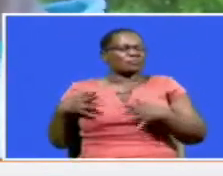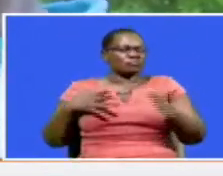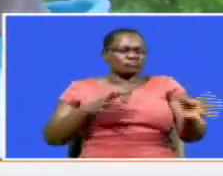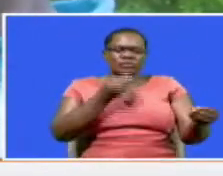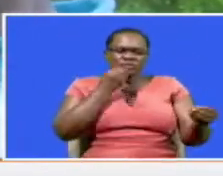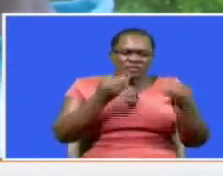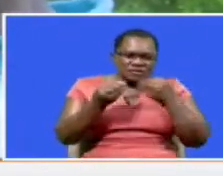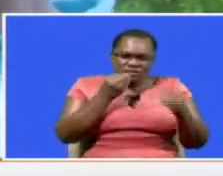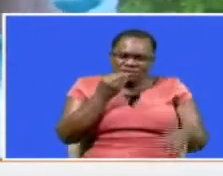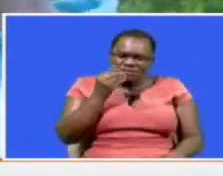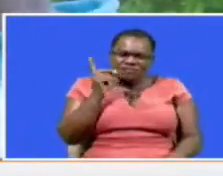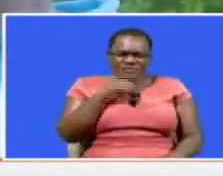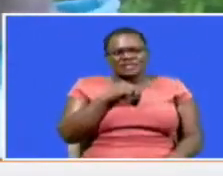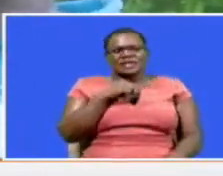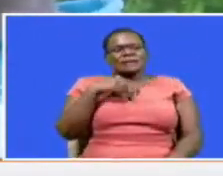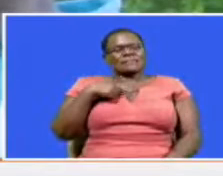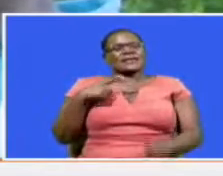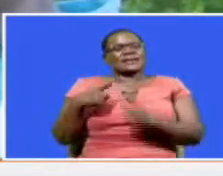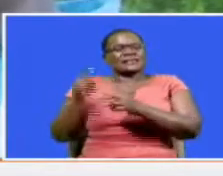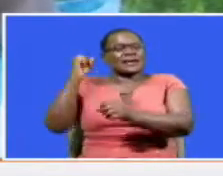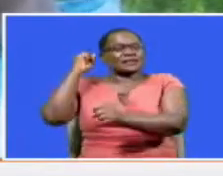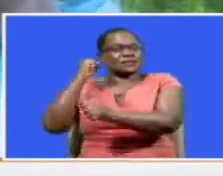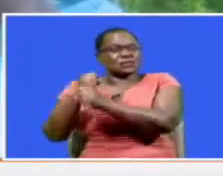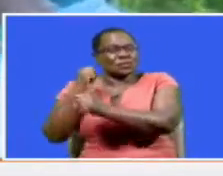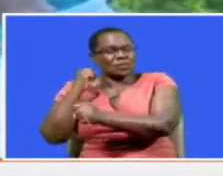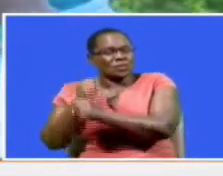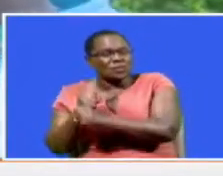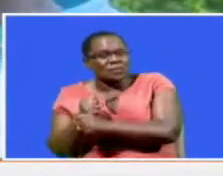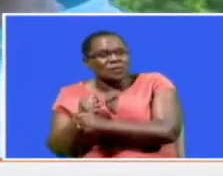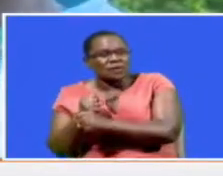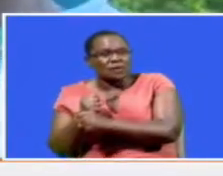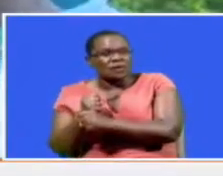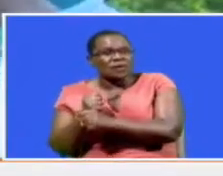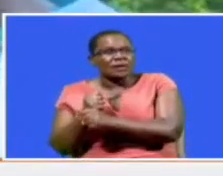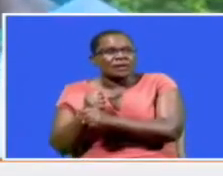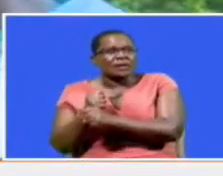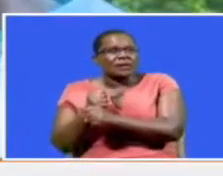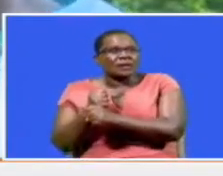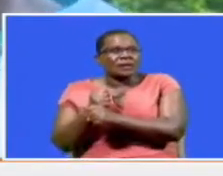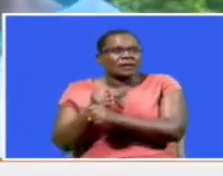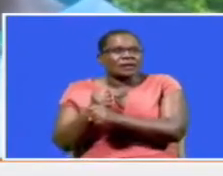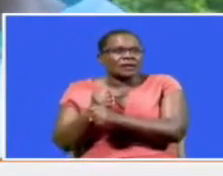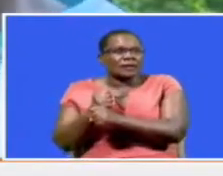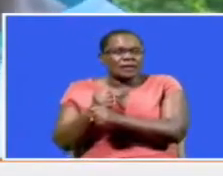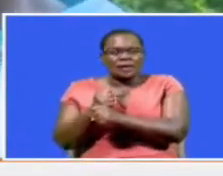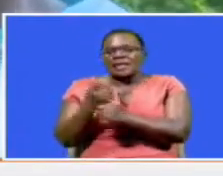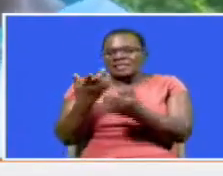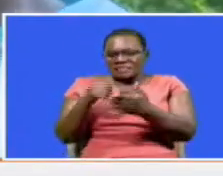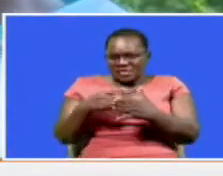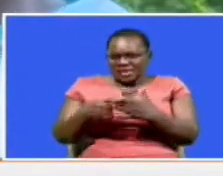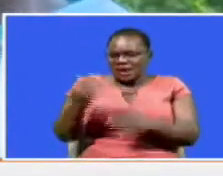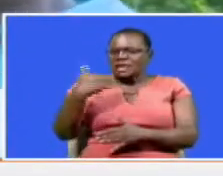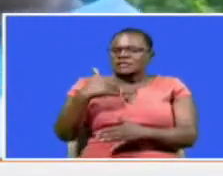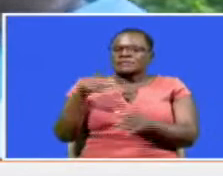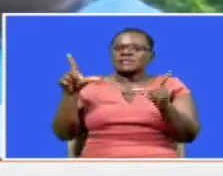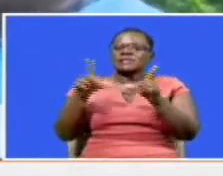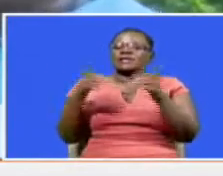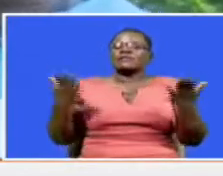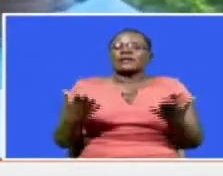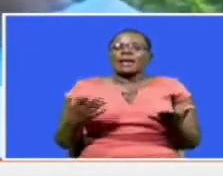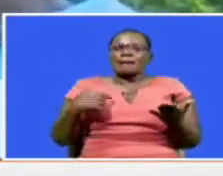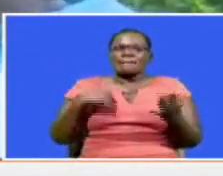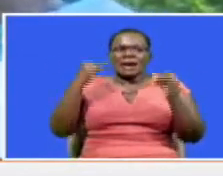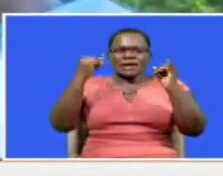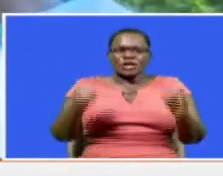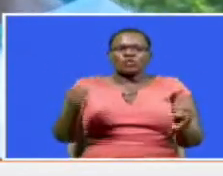wakakula, na nikaanza kazi. Nikuambia sasa wanipe tu hata discharge certificate. Because my new